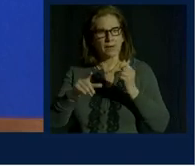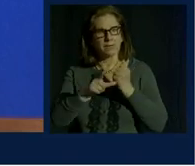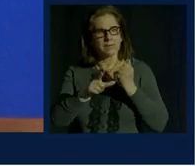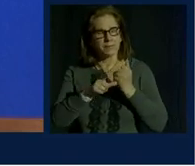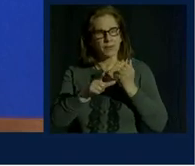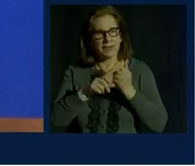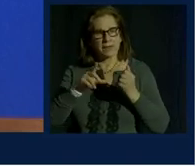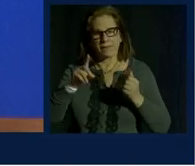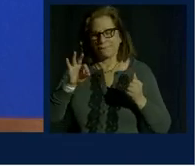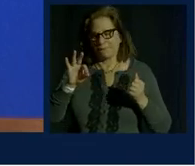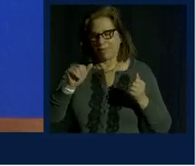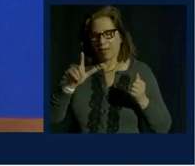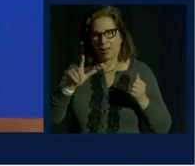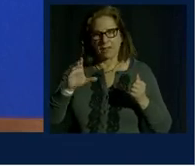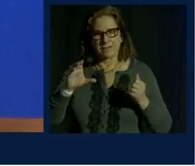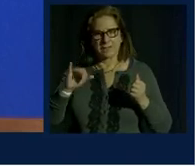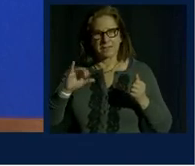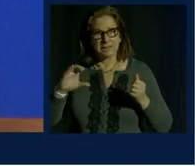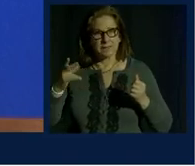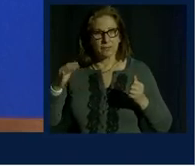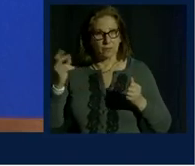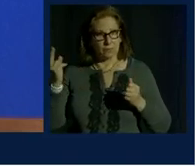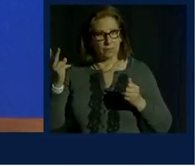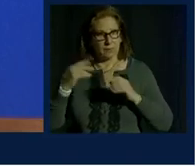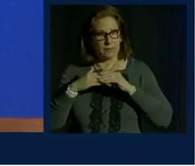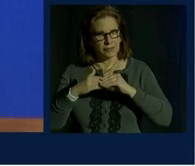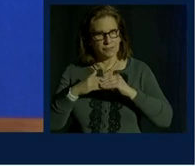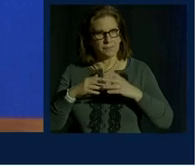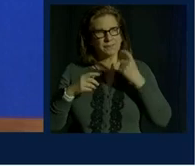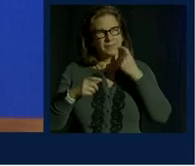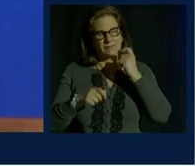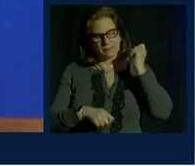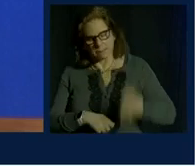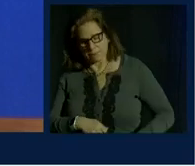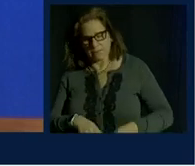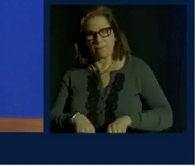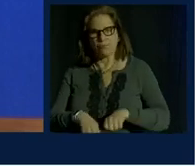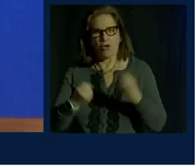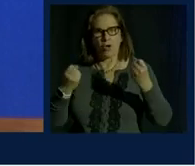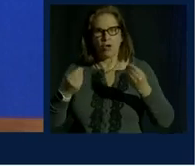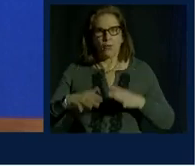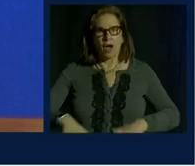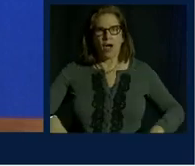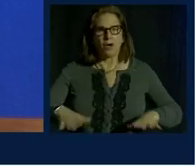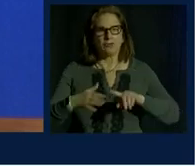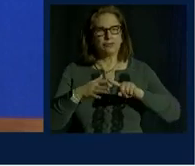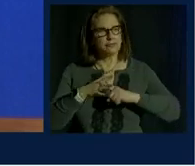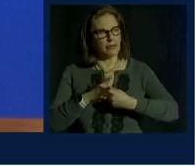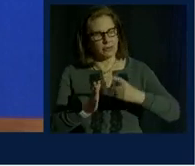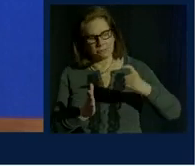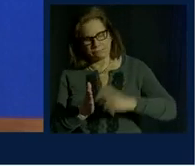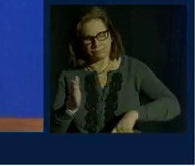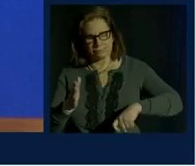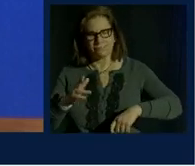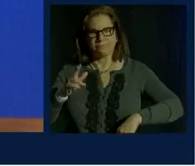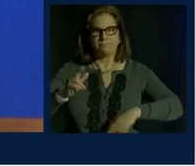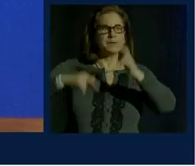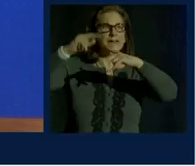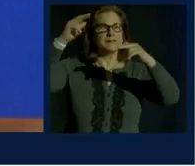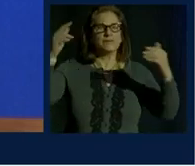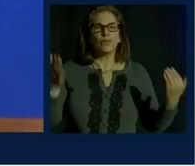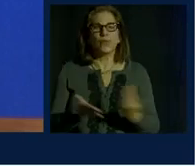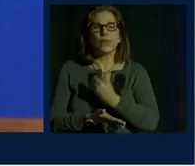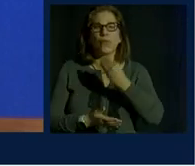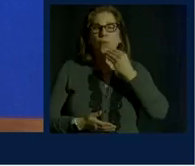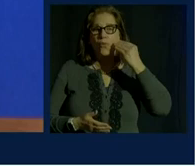we broke ground on the District Town Townhomes and the 750-space Parcel 6 parking garage.